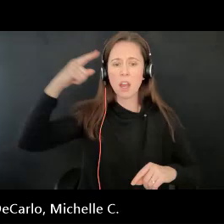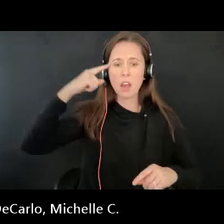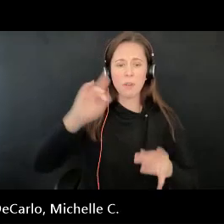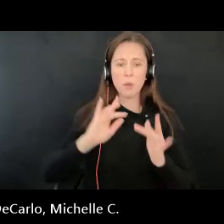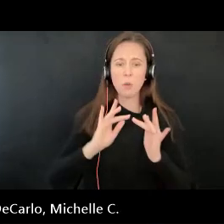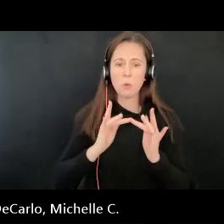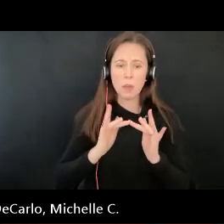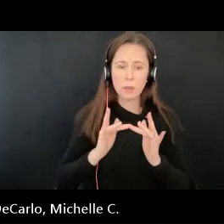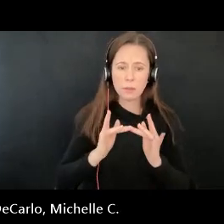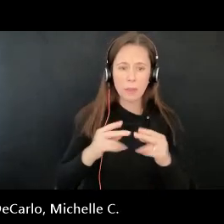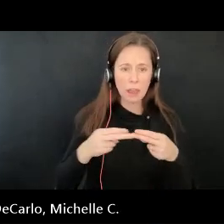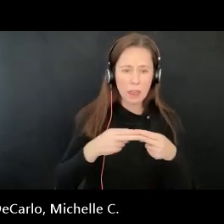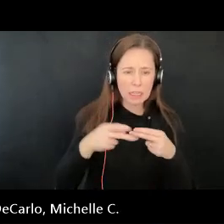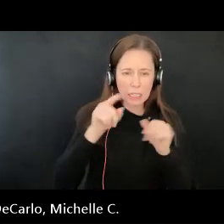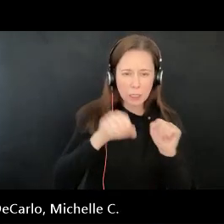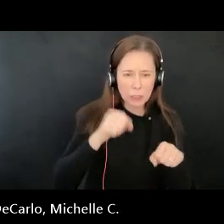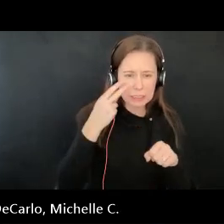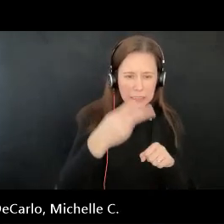store records of